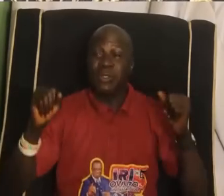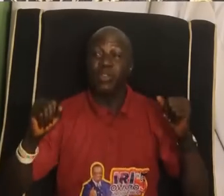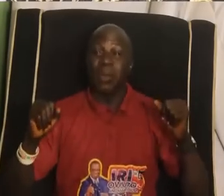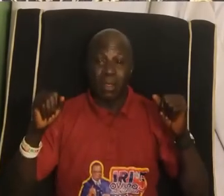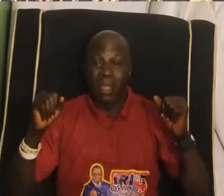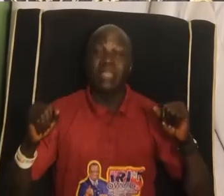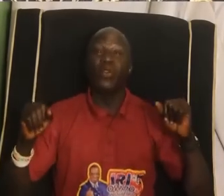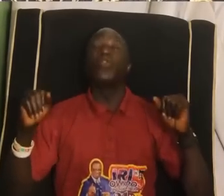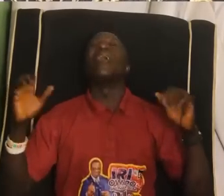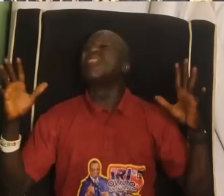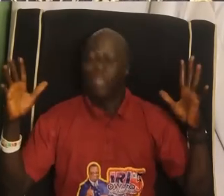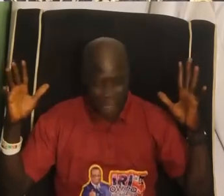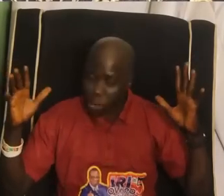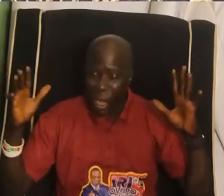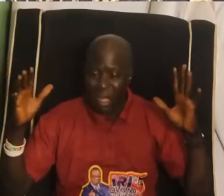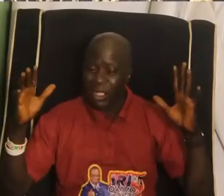contract that will take away.